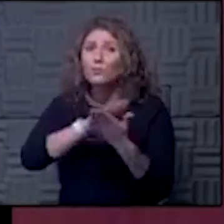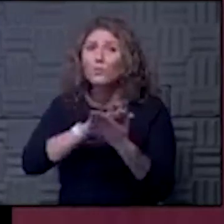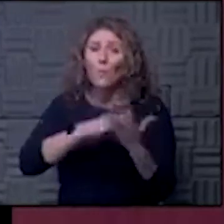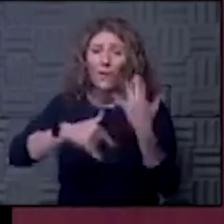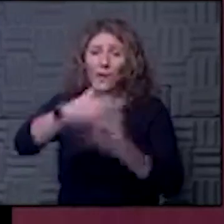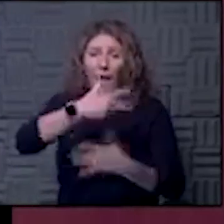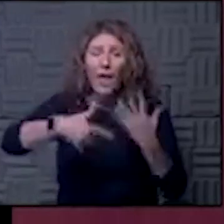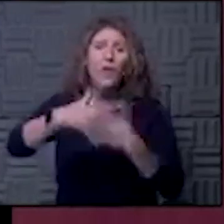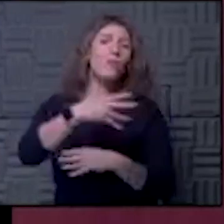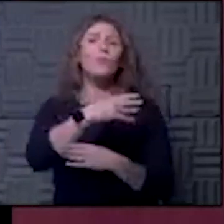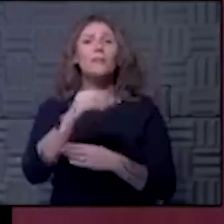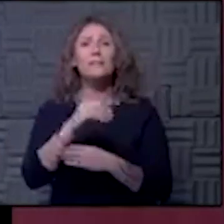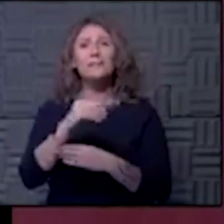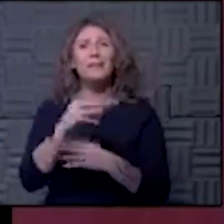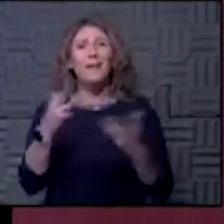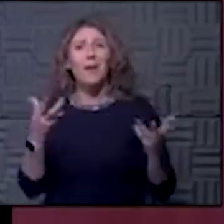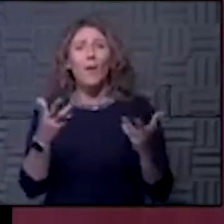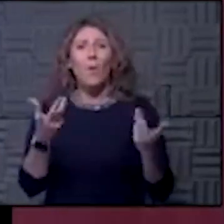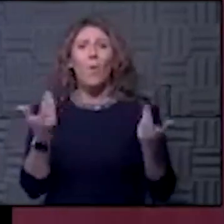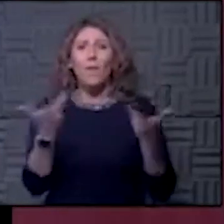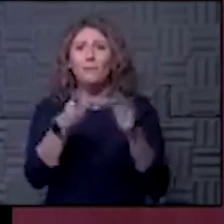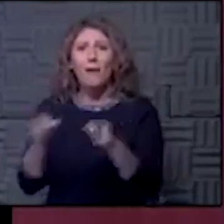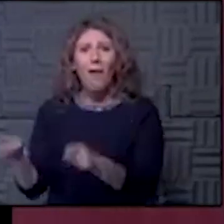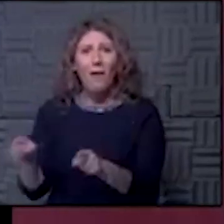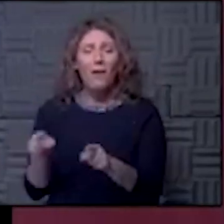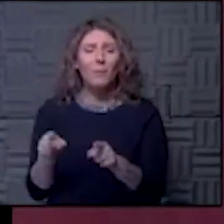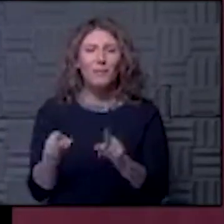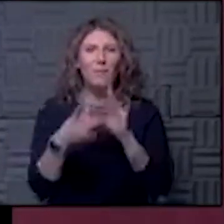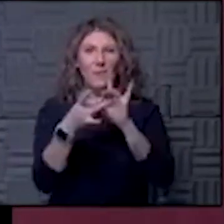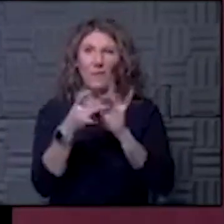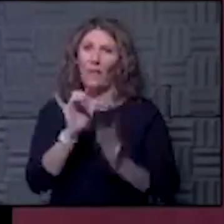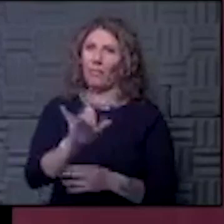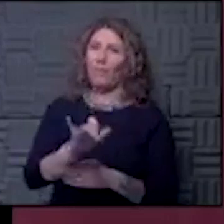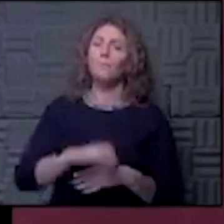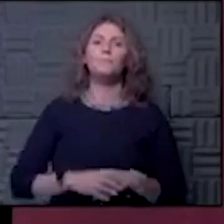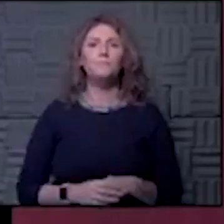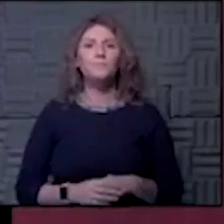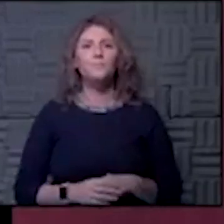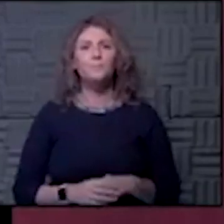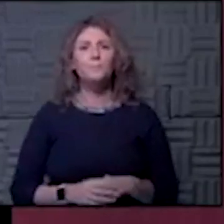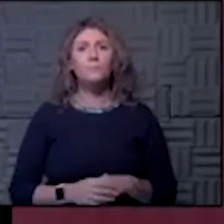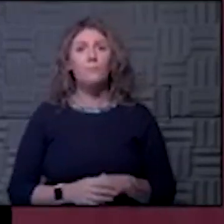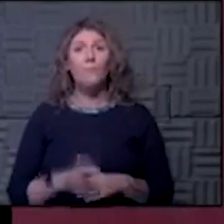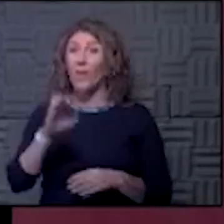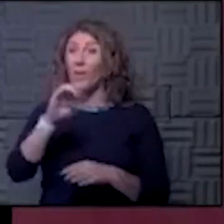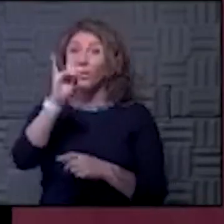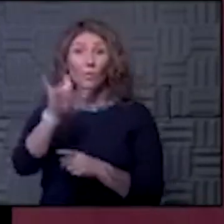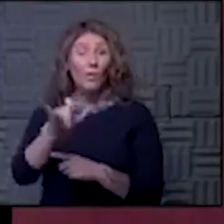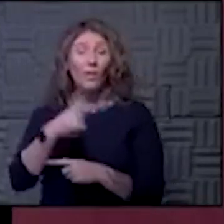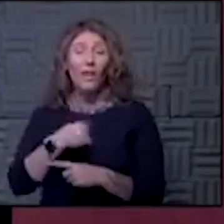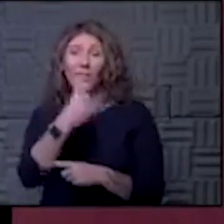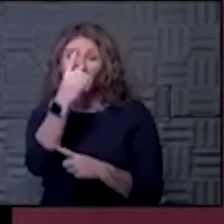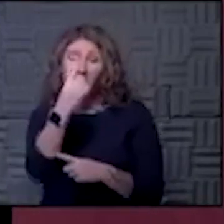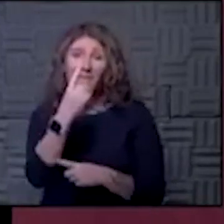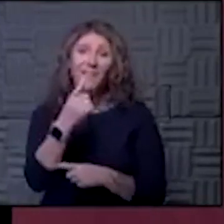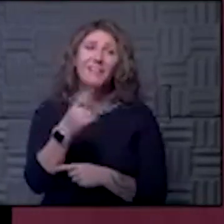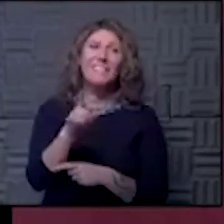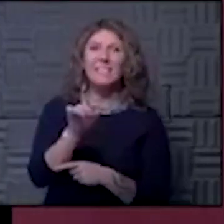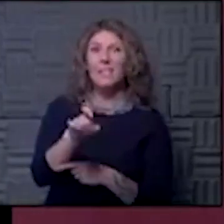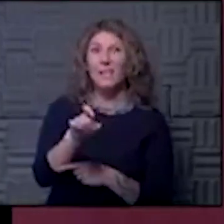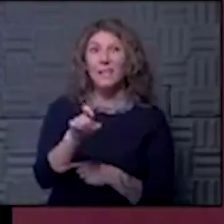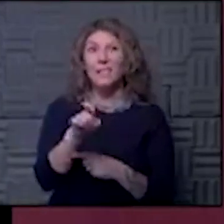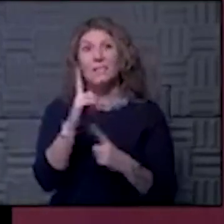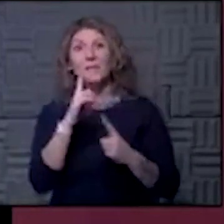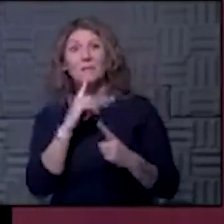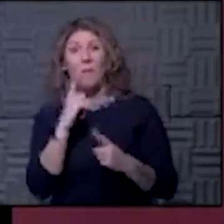socialization that's a bigger concern. Hard to know what's going on around with that. So I think that Cody, I think we're going to have to kind of